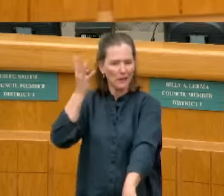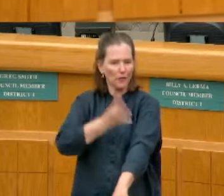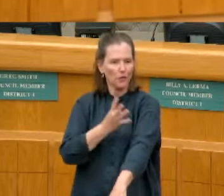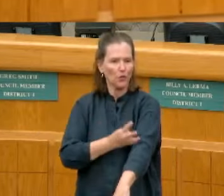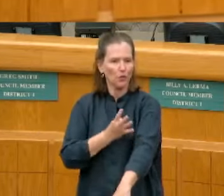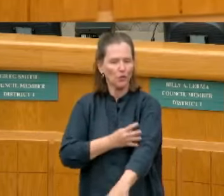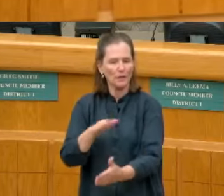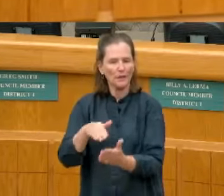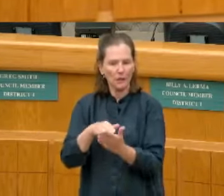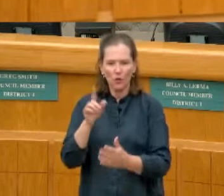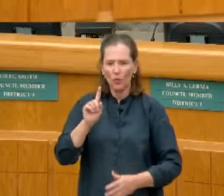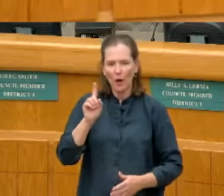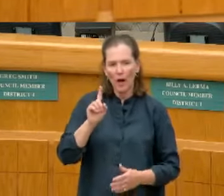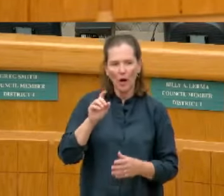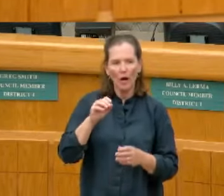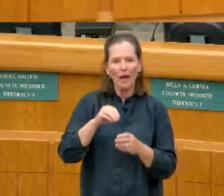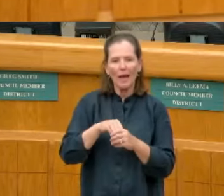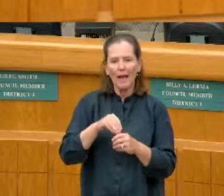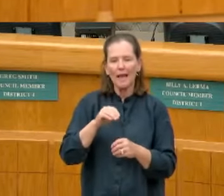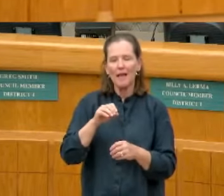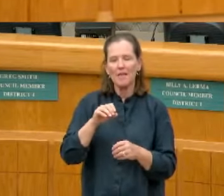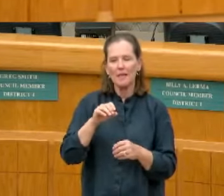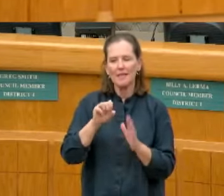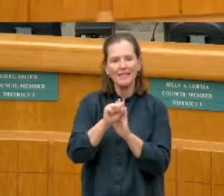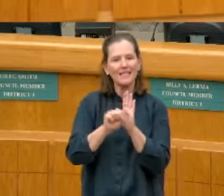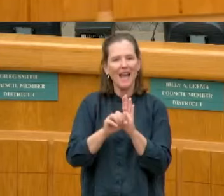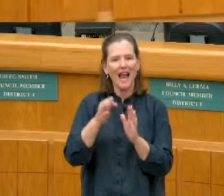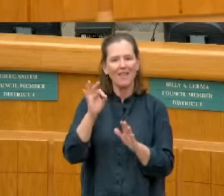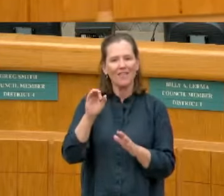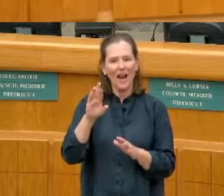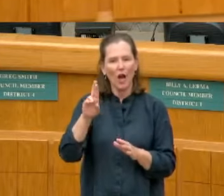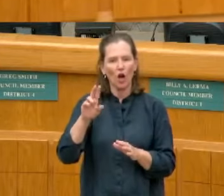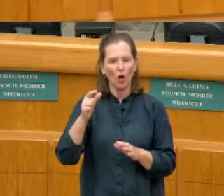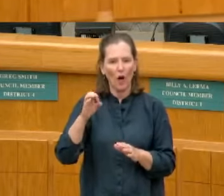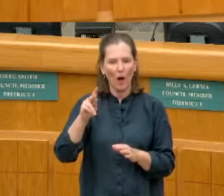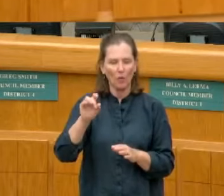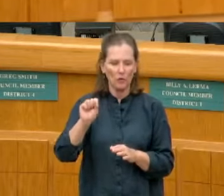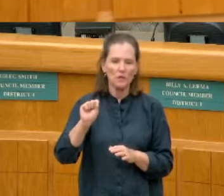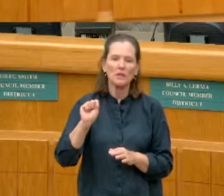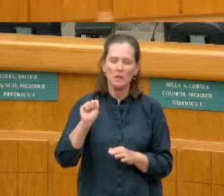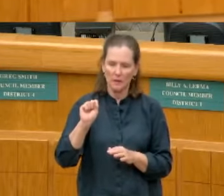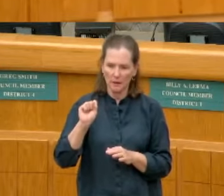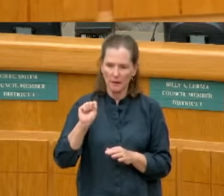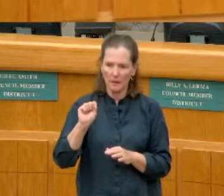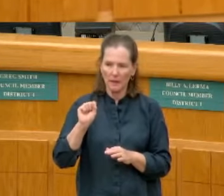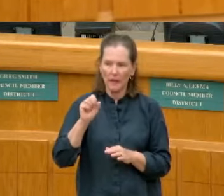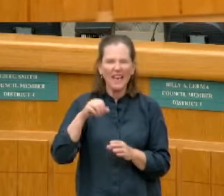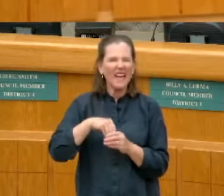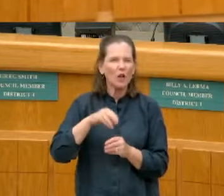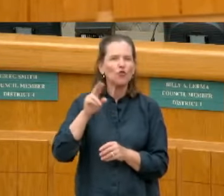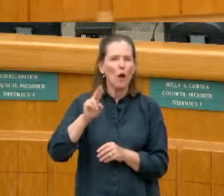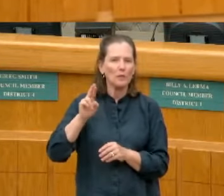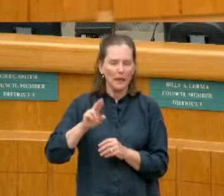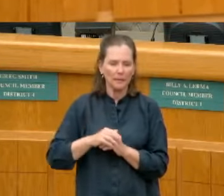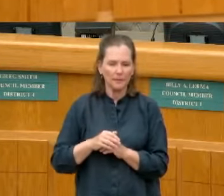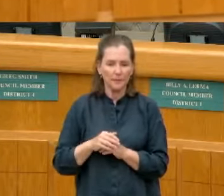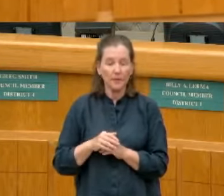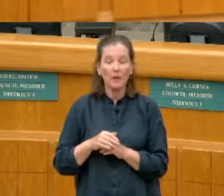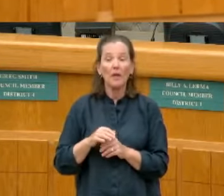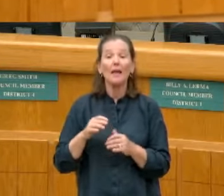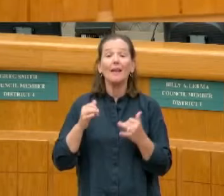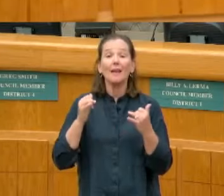we announced just a few days ago. It is a resource that also comes from the great Lone Star State, and they're sending it to us. It's called the Mobile